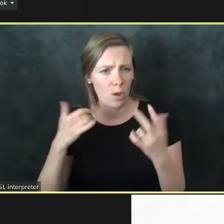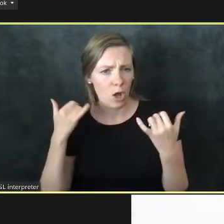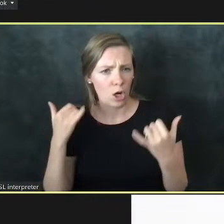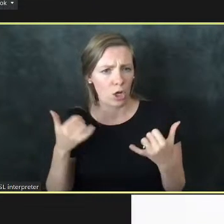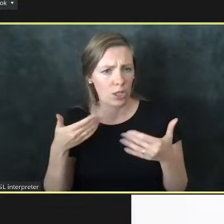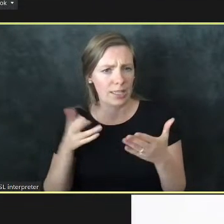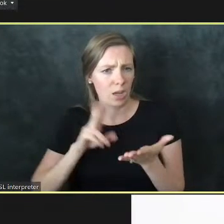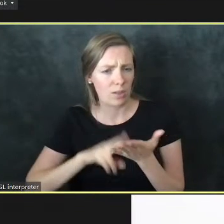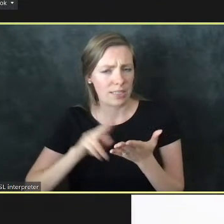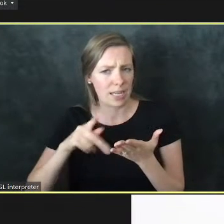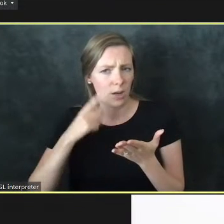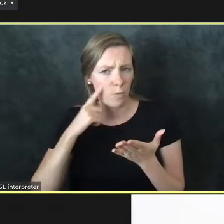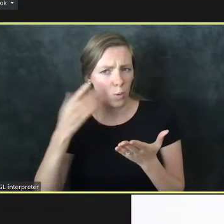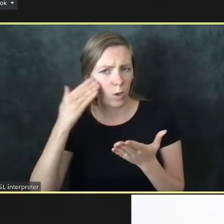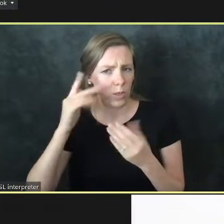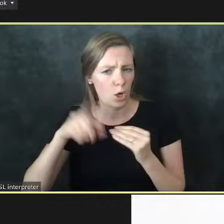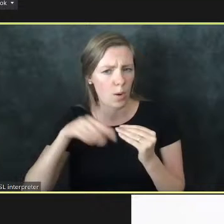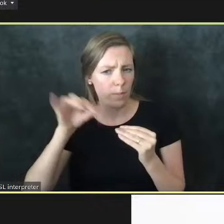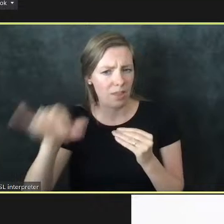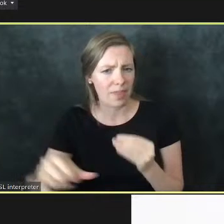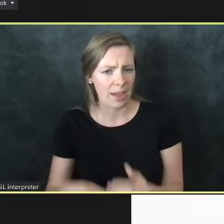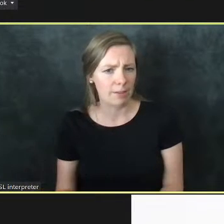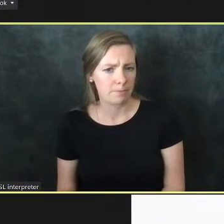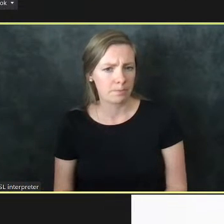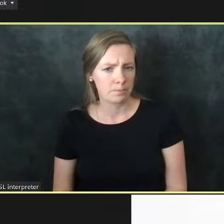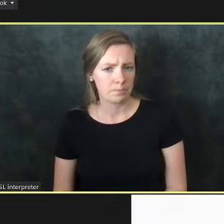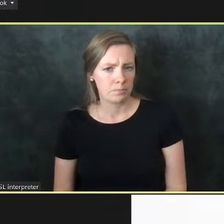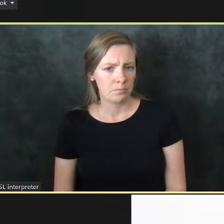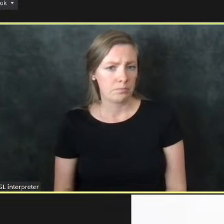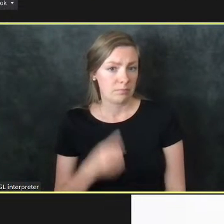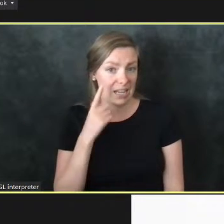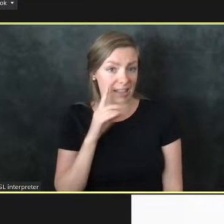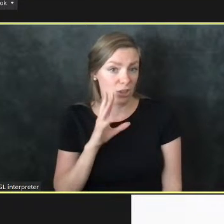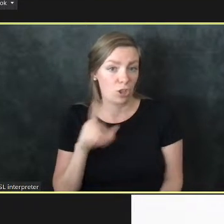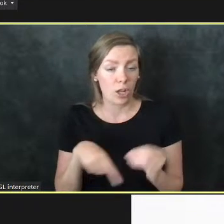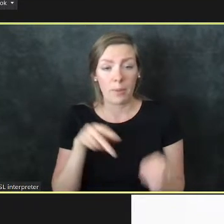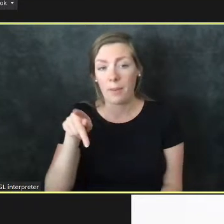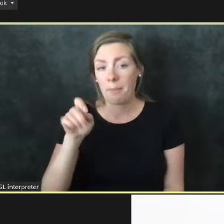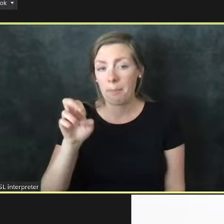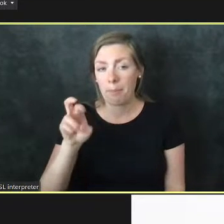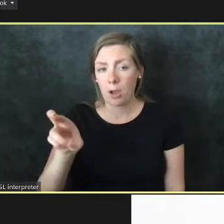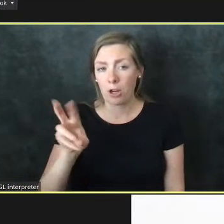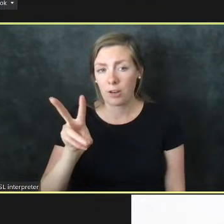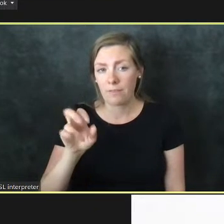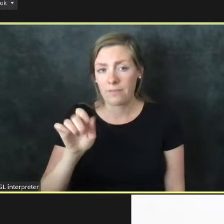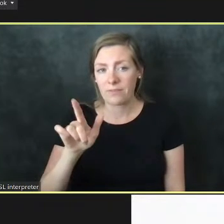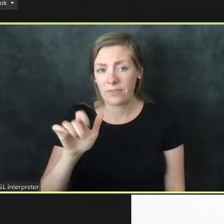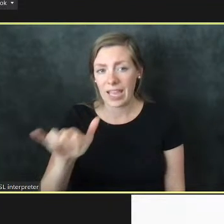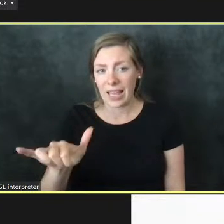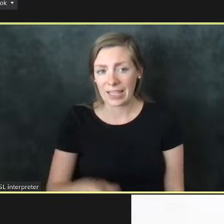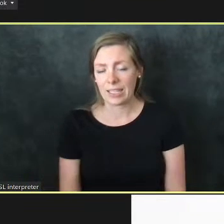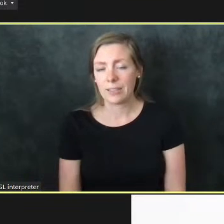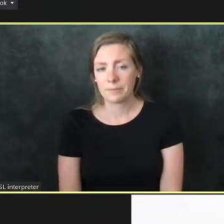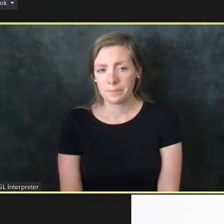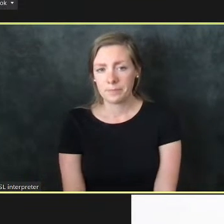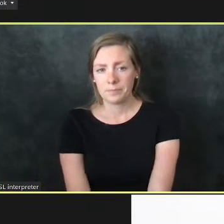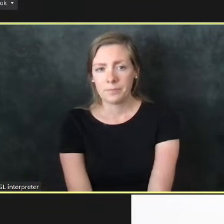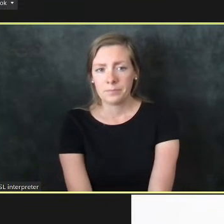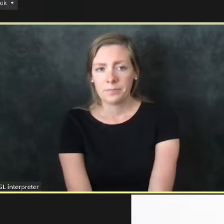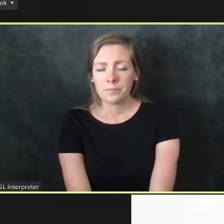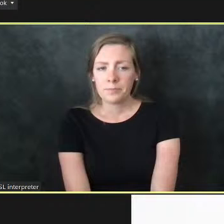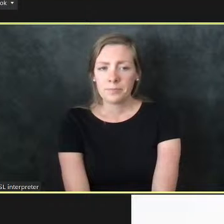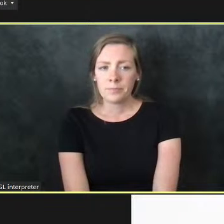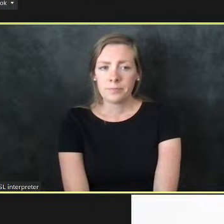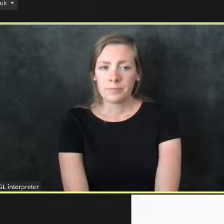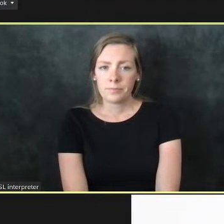en el acuerdo que tenían de compartir agua, talking about Potter Valley and everything. de, estamos hablando de donde se